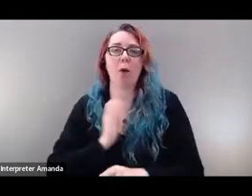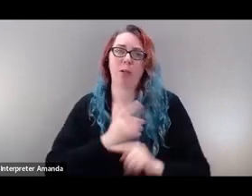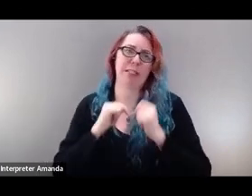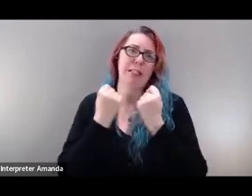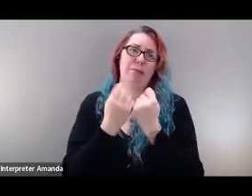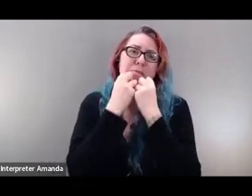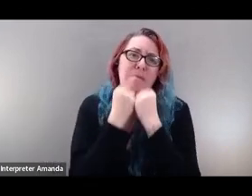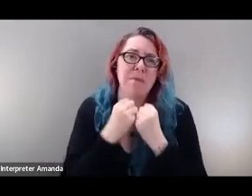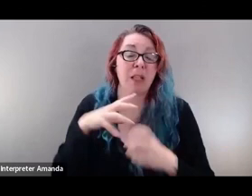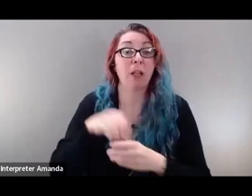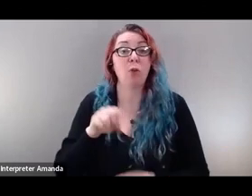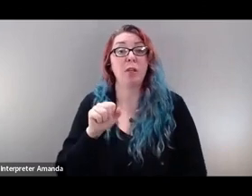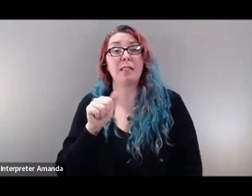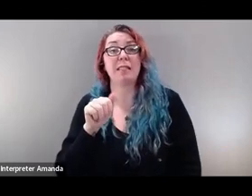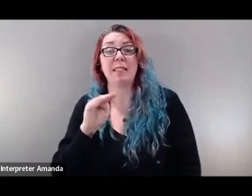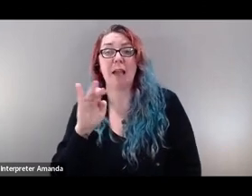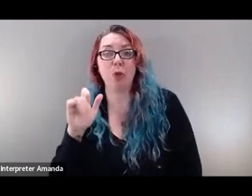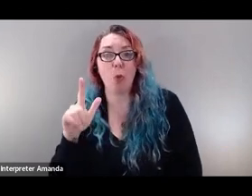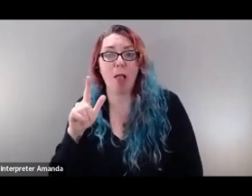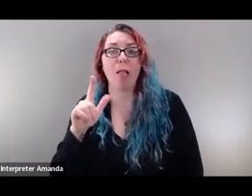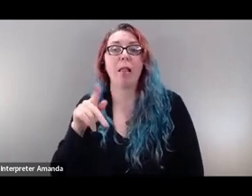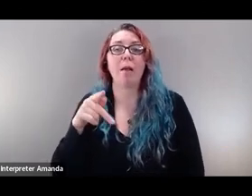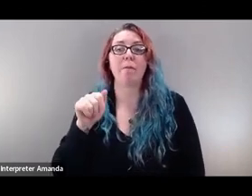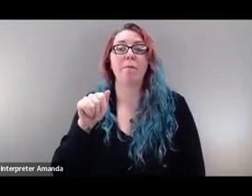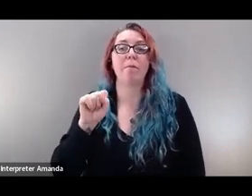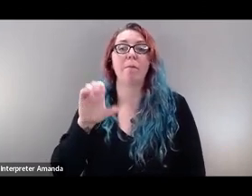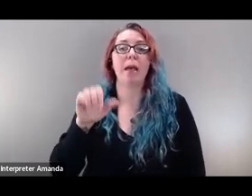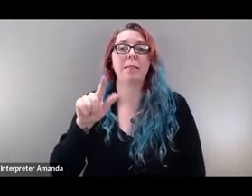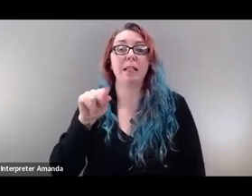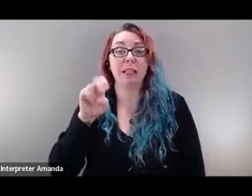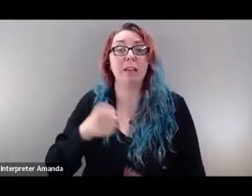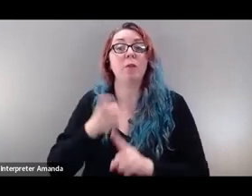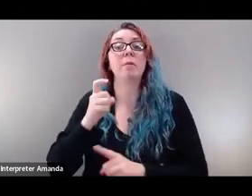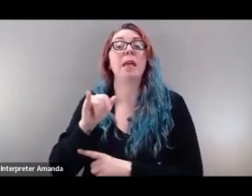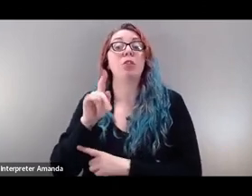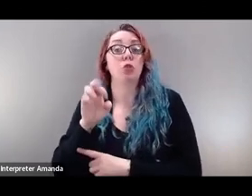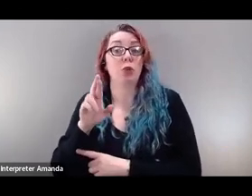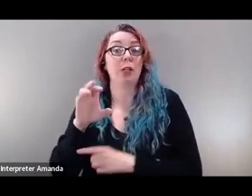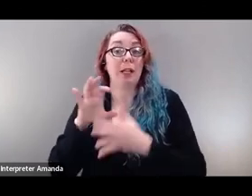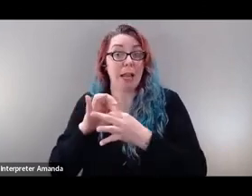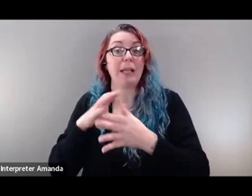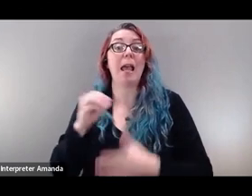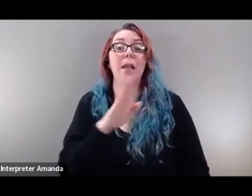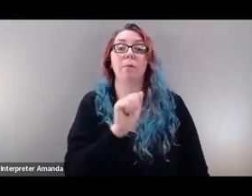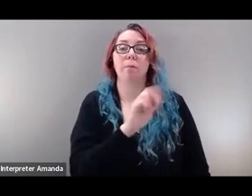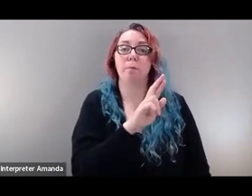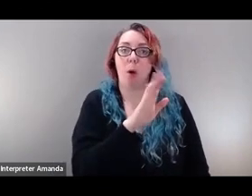So Samuel Pascalin for Interconnect and Barbora, Marilyn, and Yuko for IMA. Thank you very much.